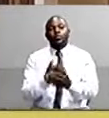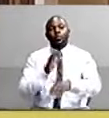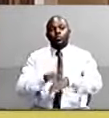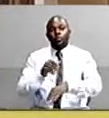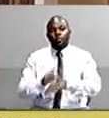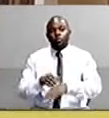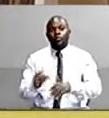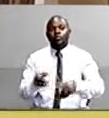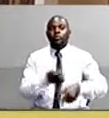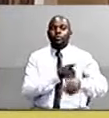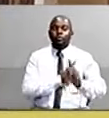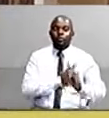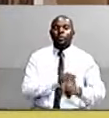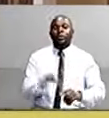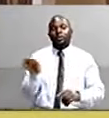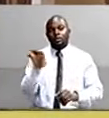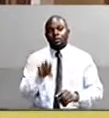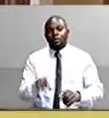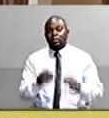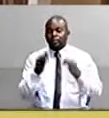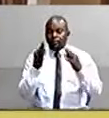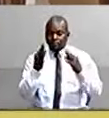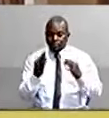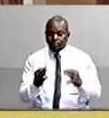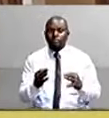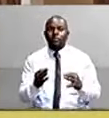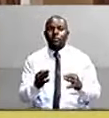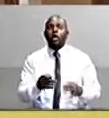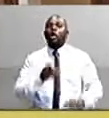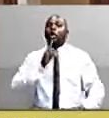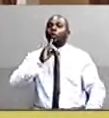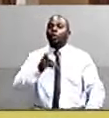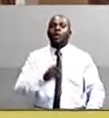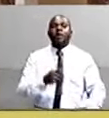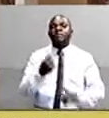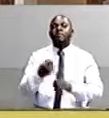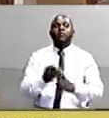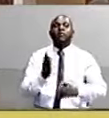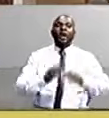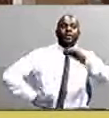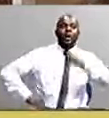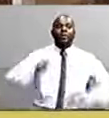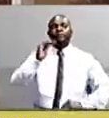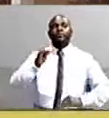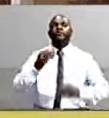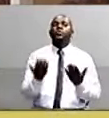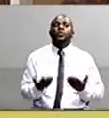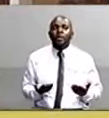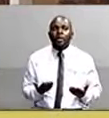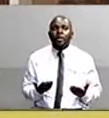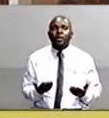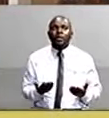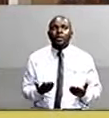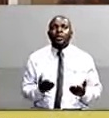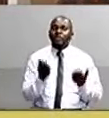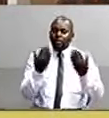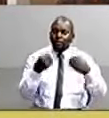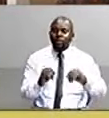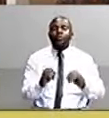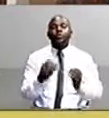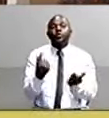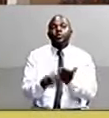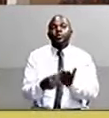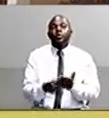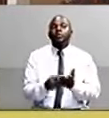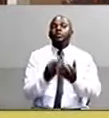you call on the environment police, everyone will be fearing orders from above. What kind of orders of above that cannot enable Ugandans to